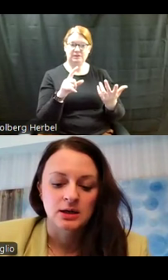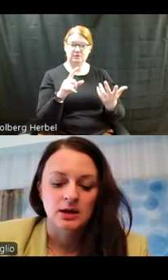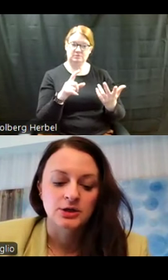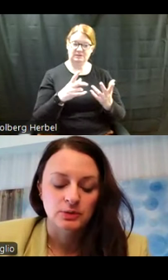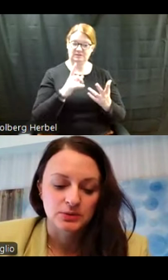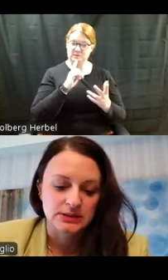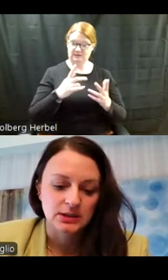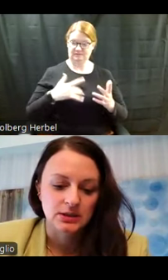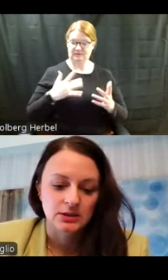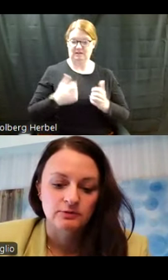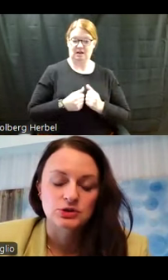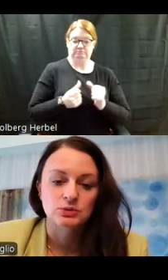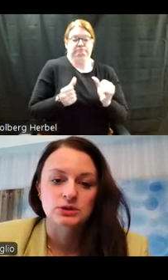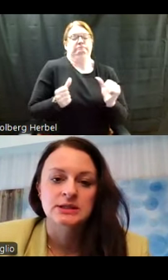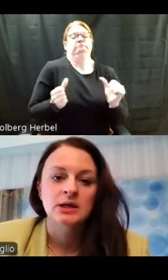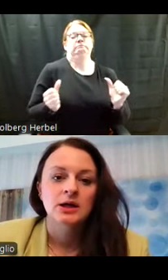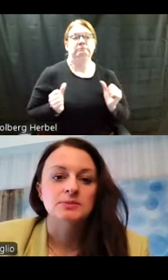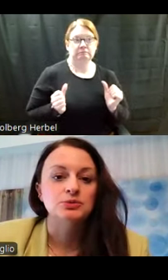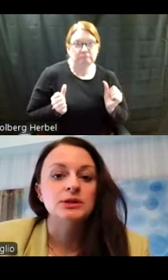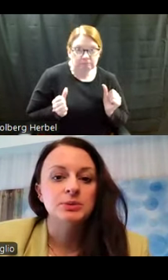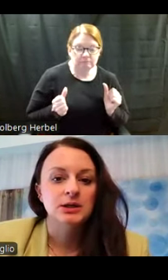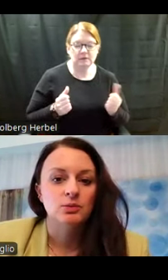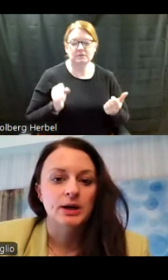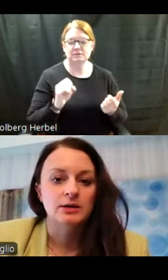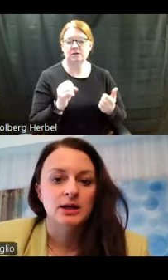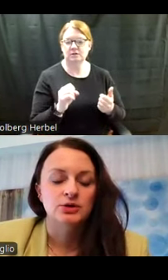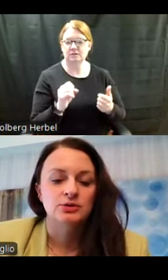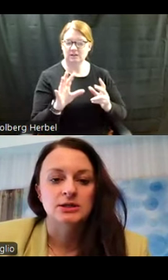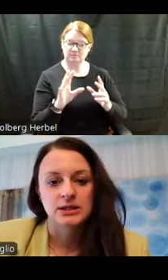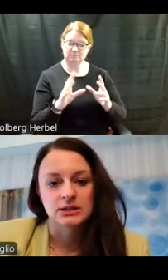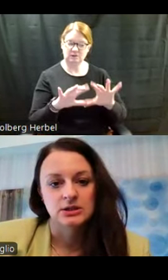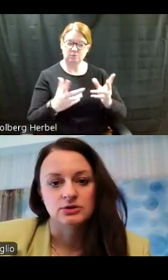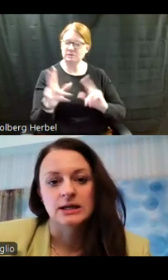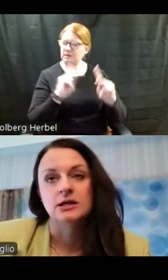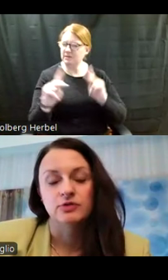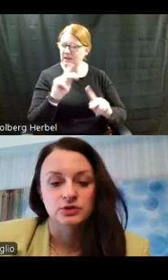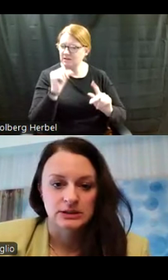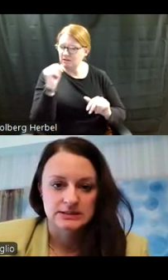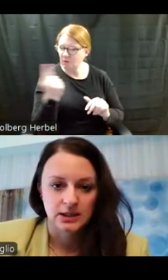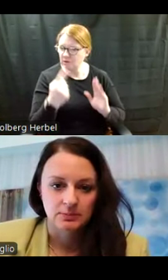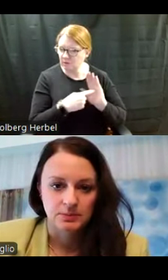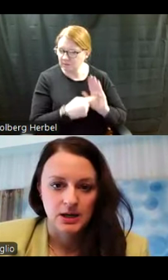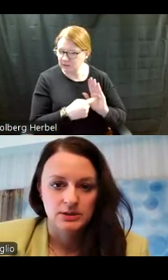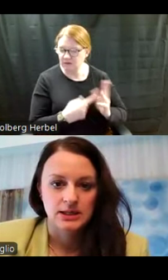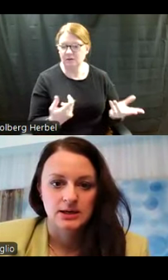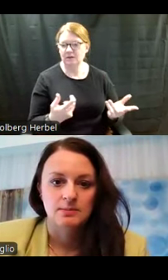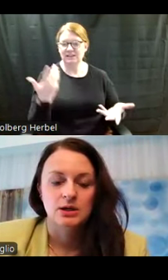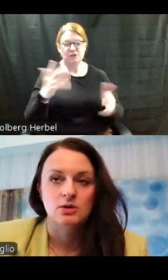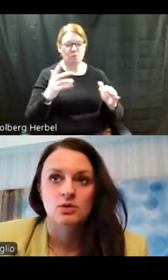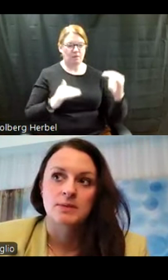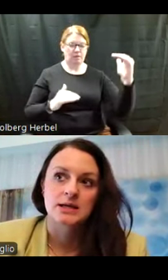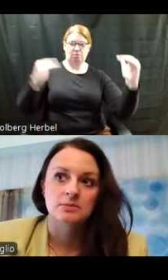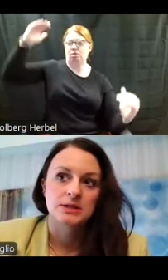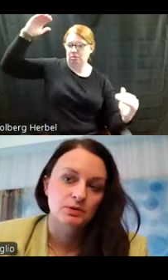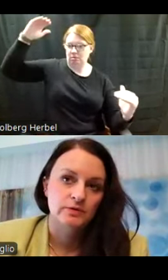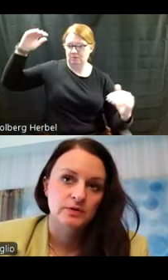in underrepresented individuals. So really being aware that you're not inadvertently setting up a power dynamic